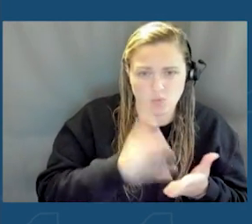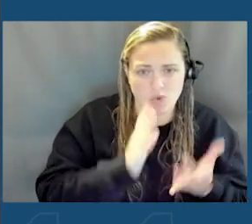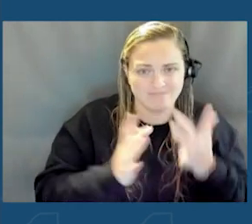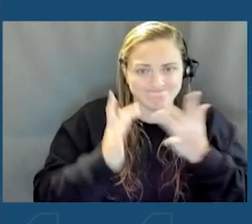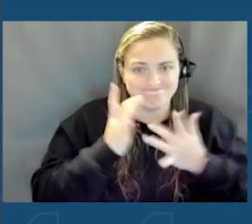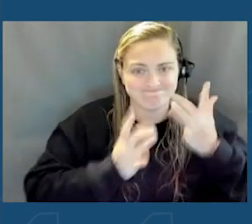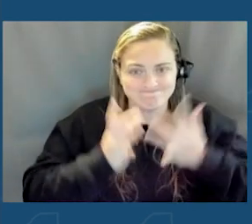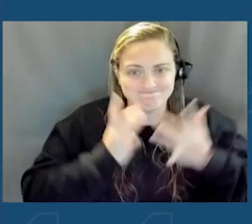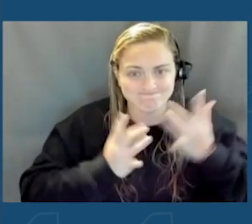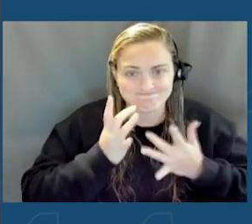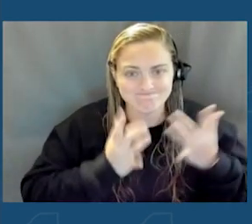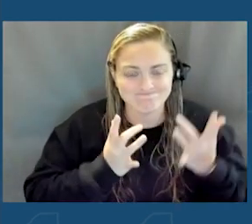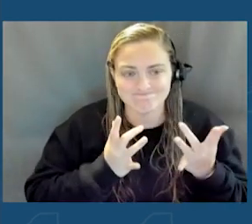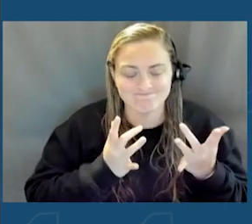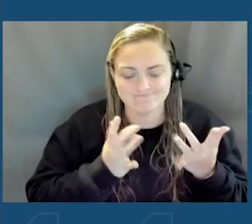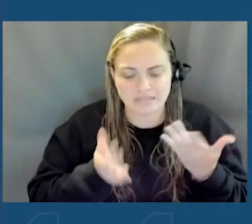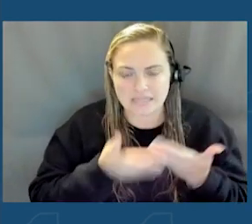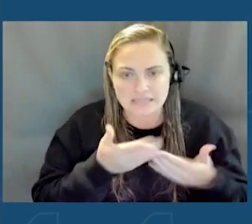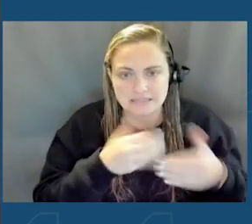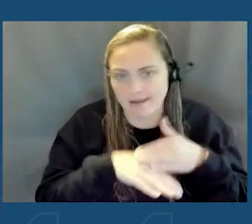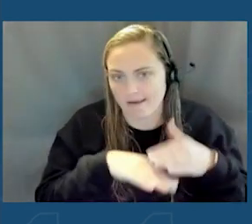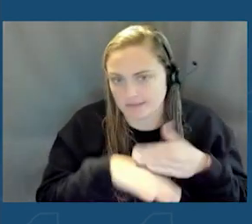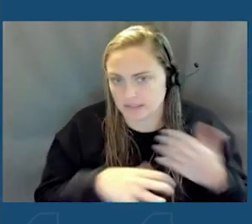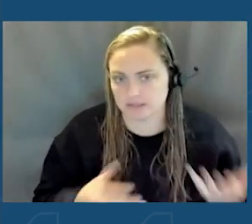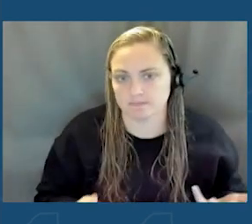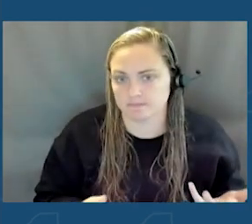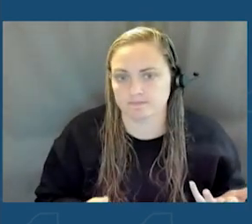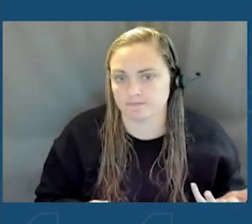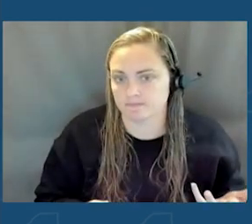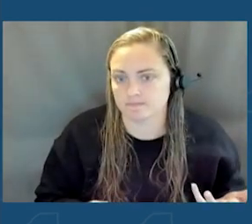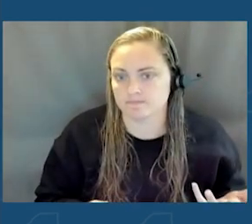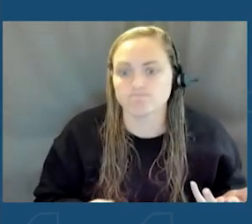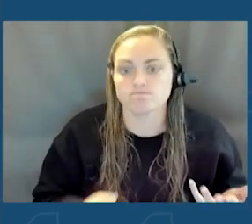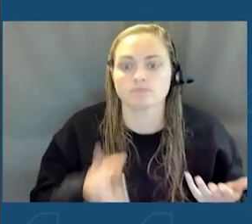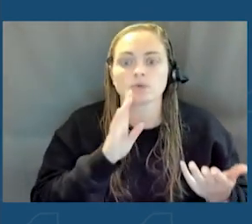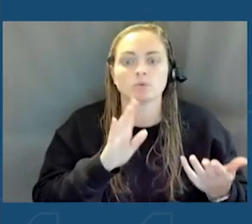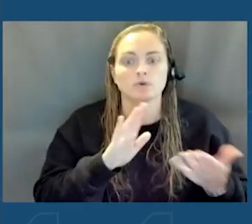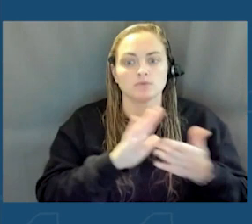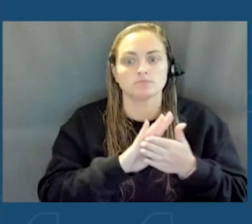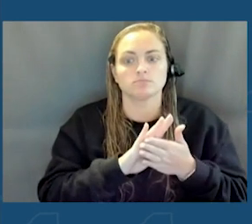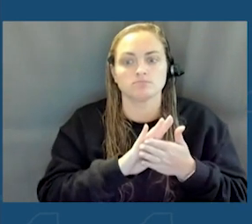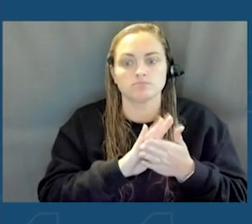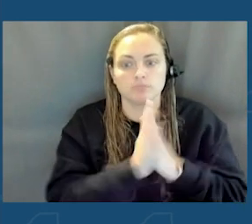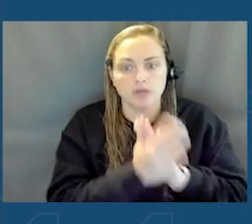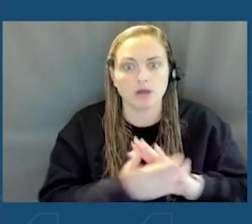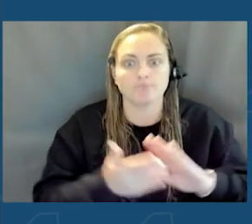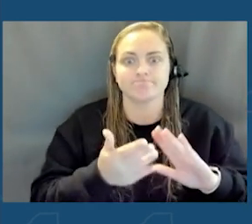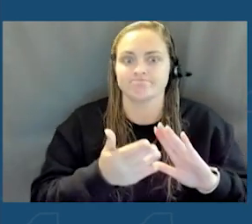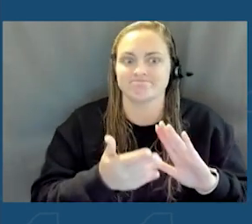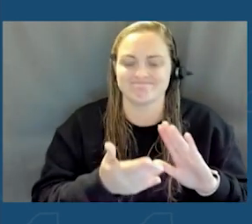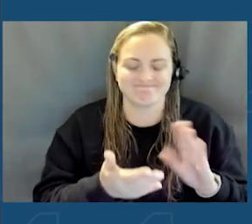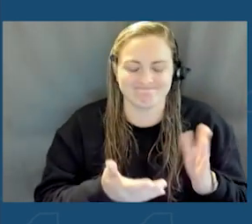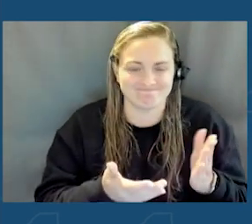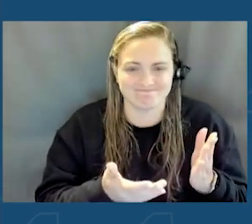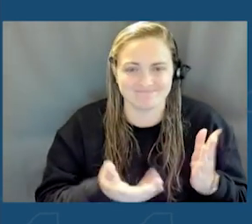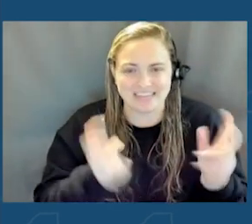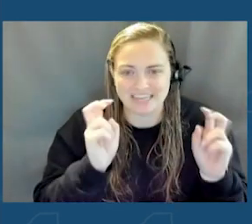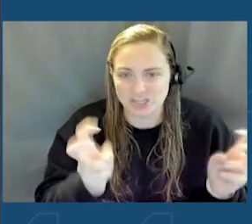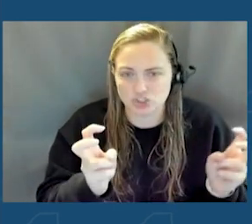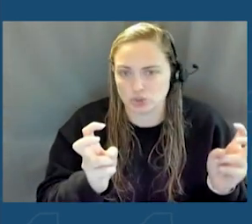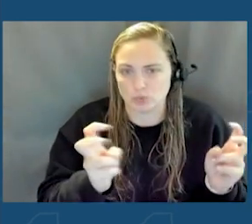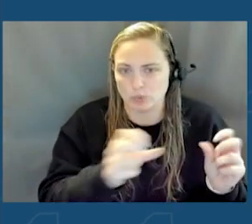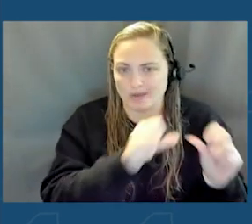lack easy access. This will further entrench longstanding inequities.